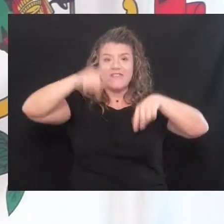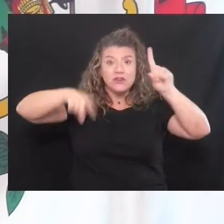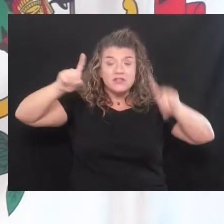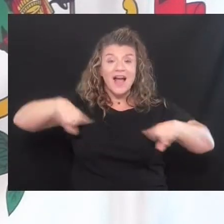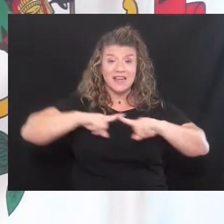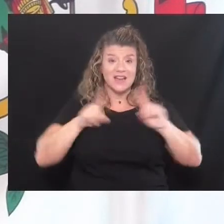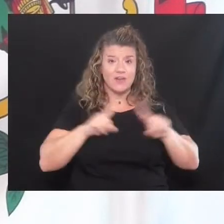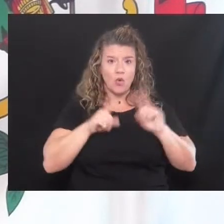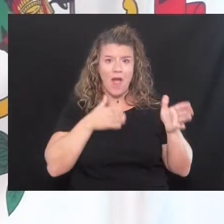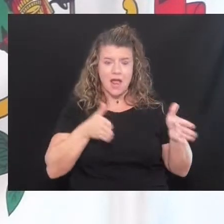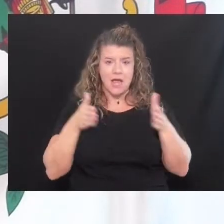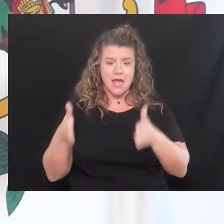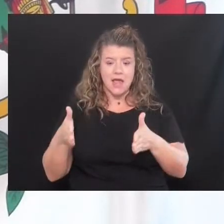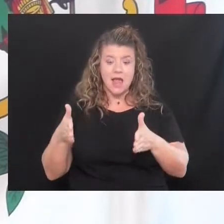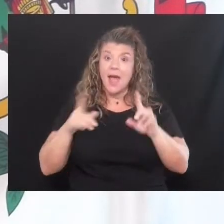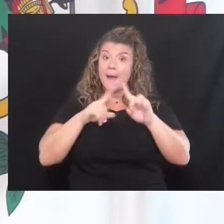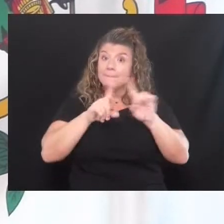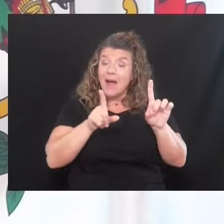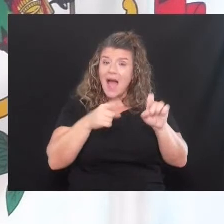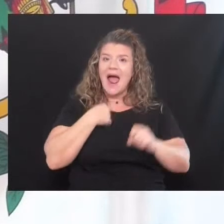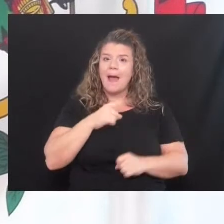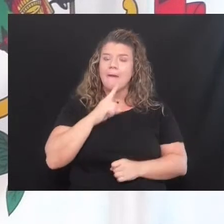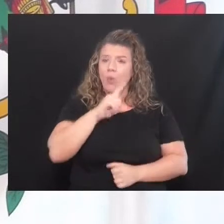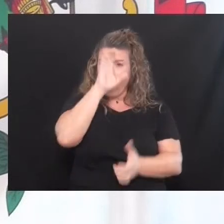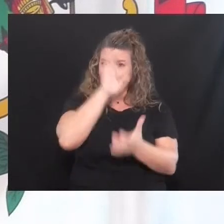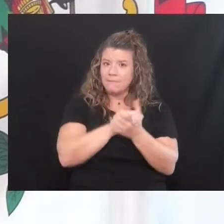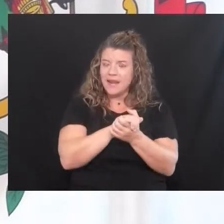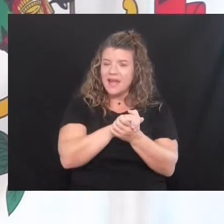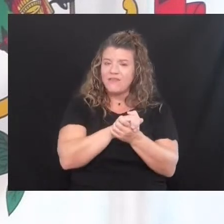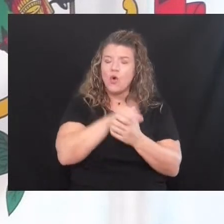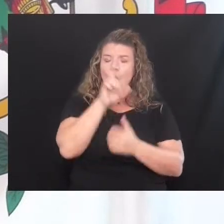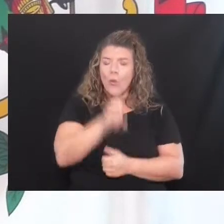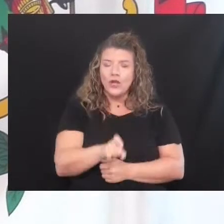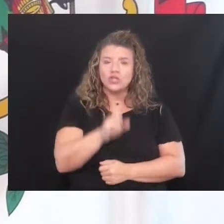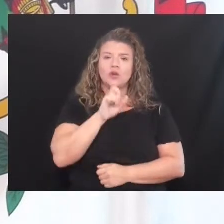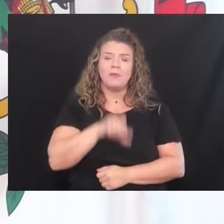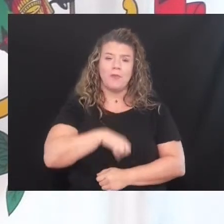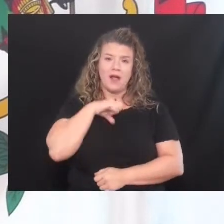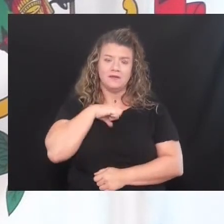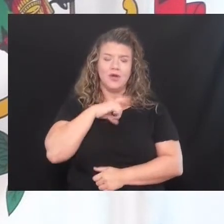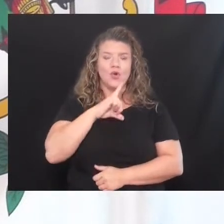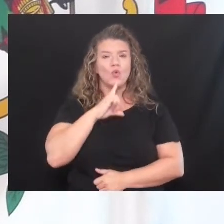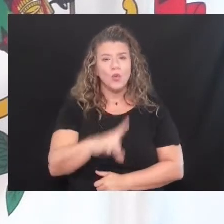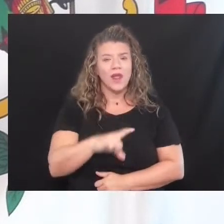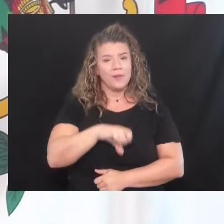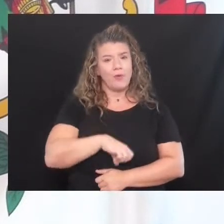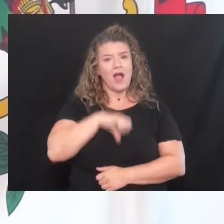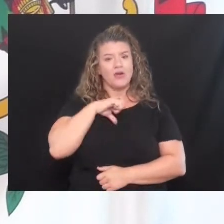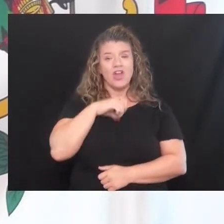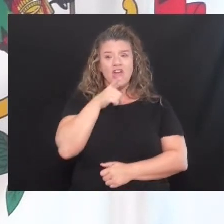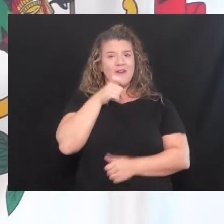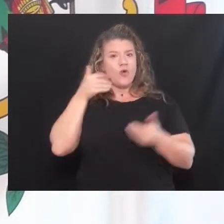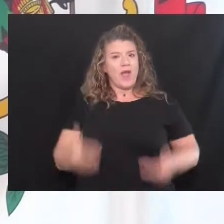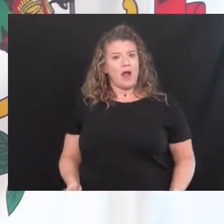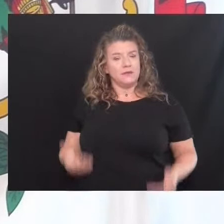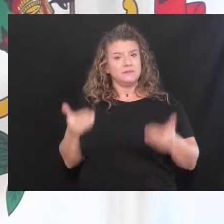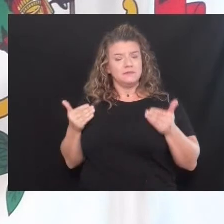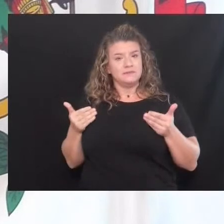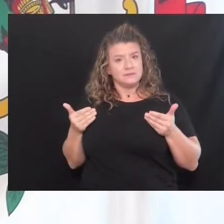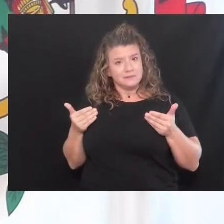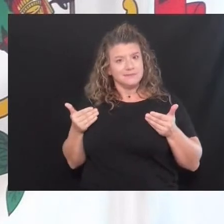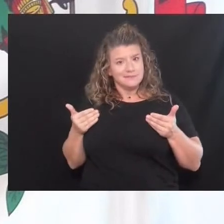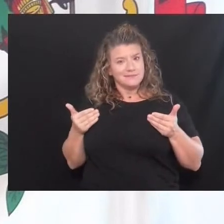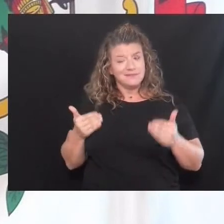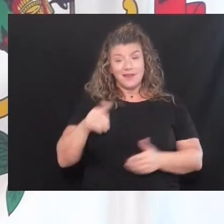but I am a real believer we should be really proud of who we are. And in